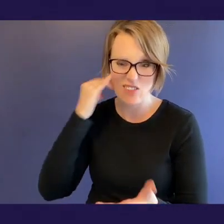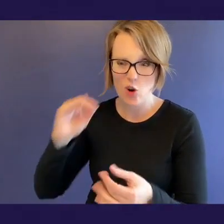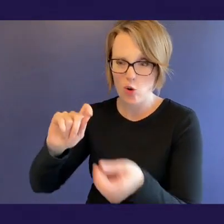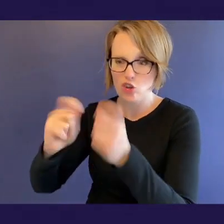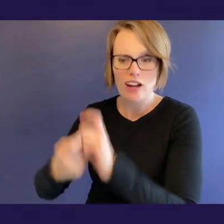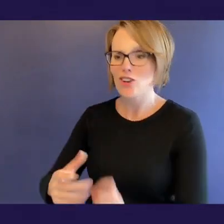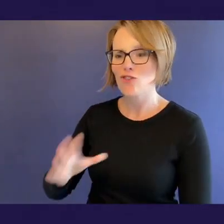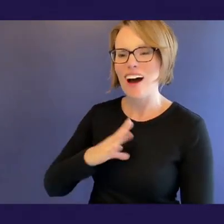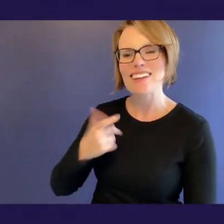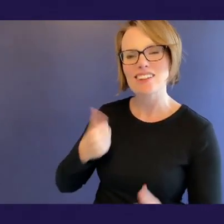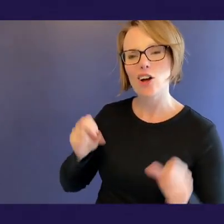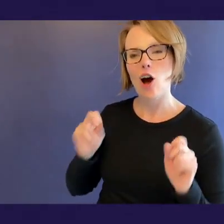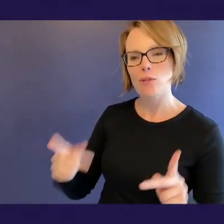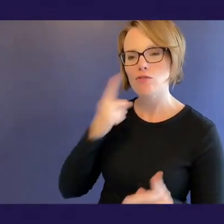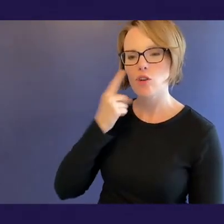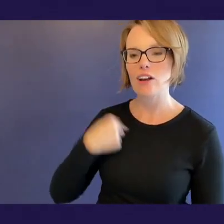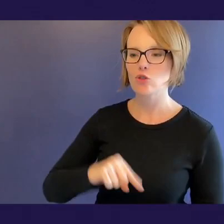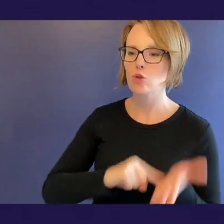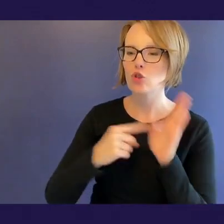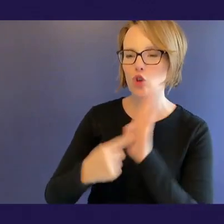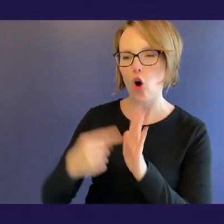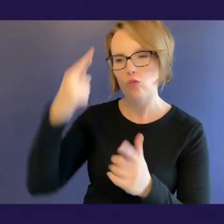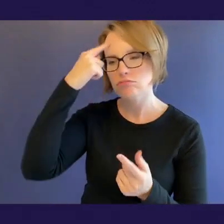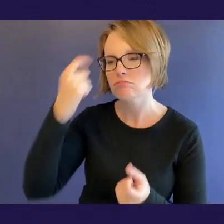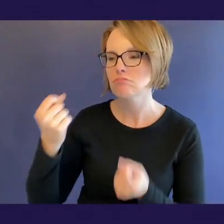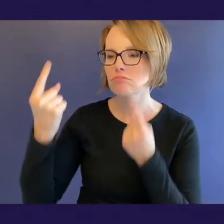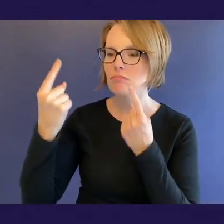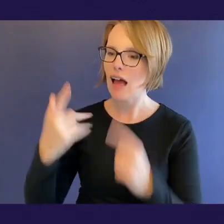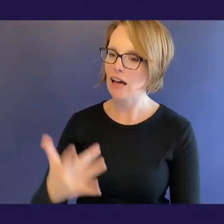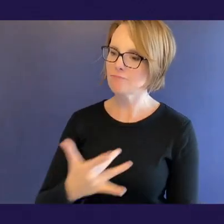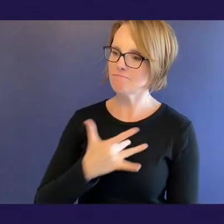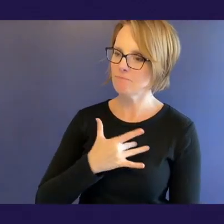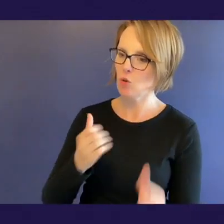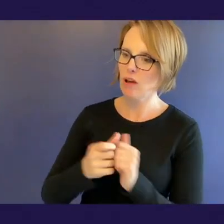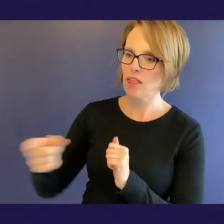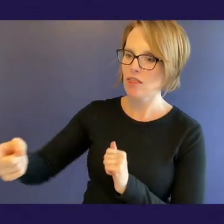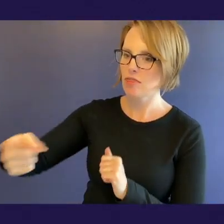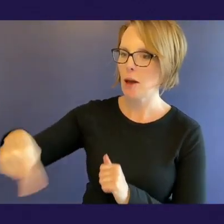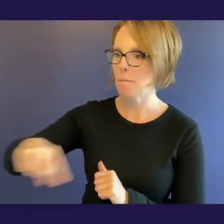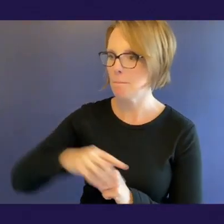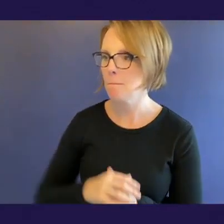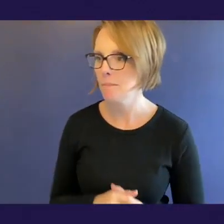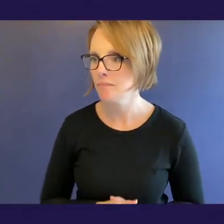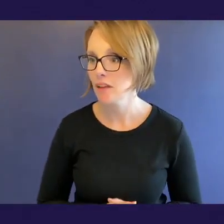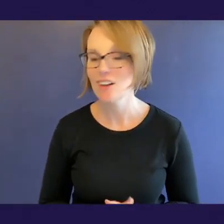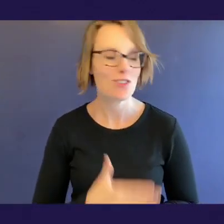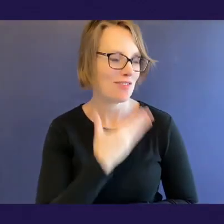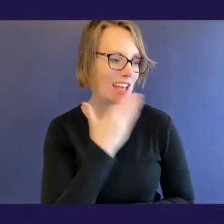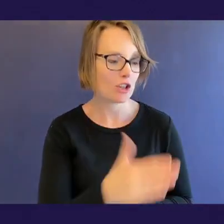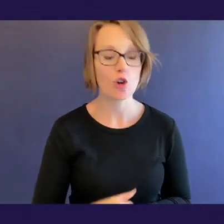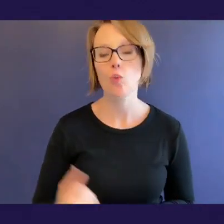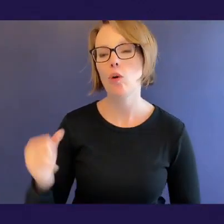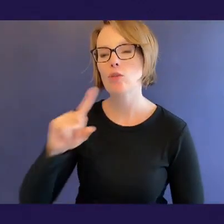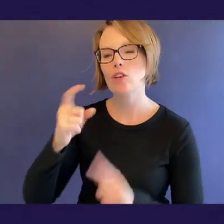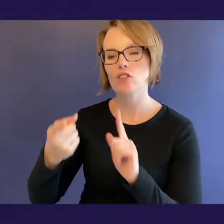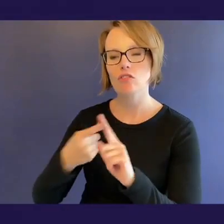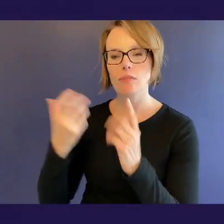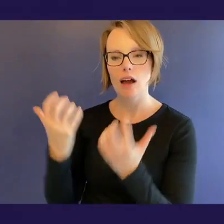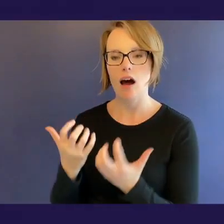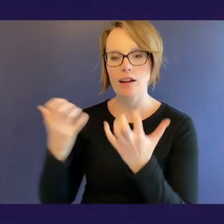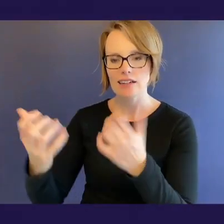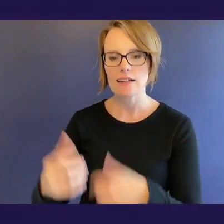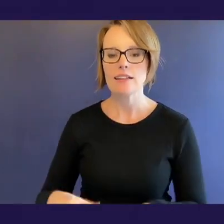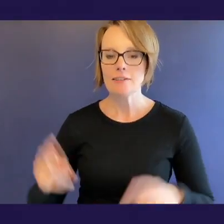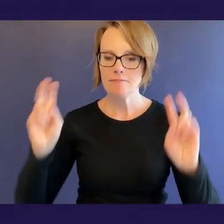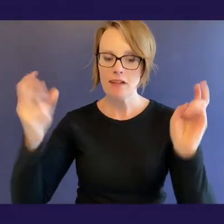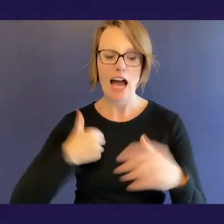with those audiences. So thank you so much, Jessica. Question from the audience says, I appreciate Joe Smyser's reminder